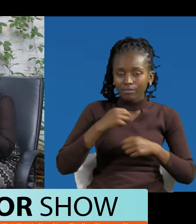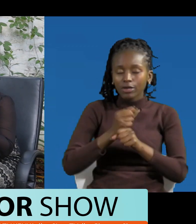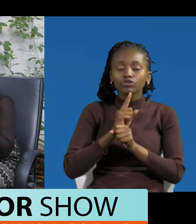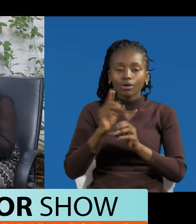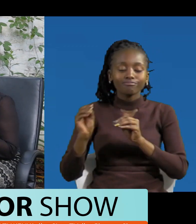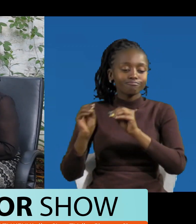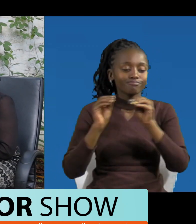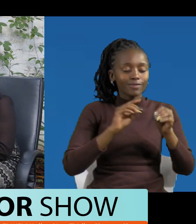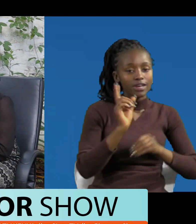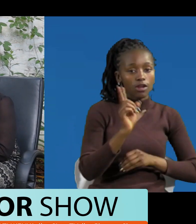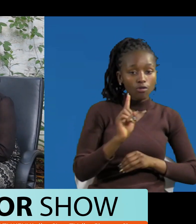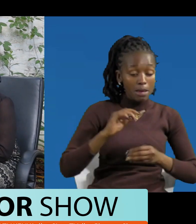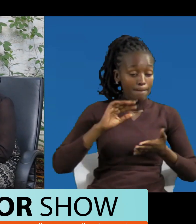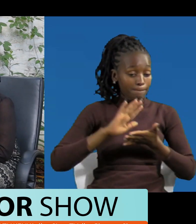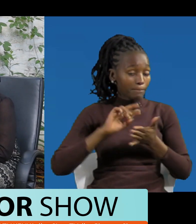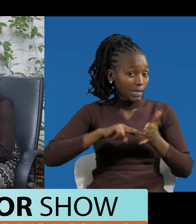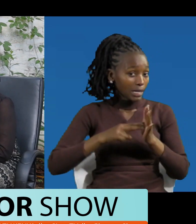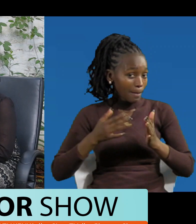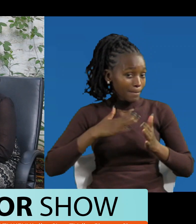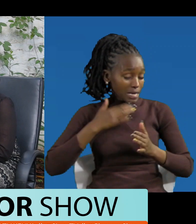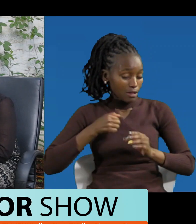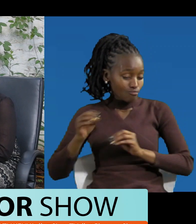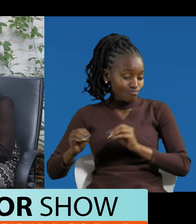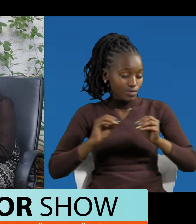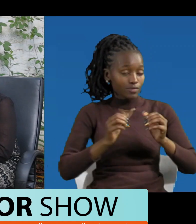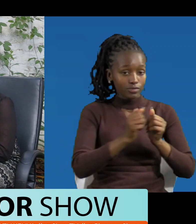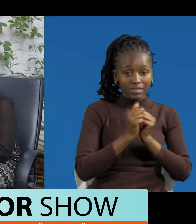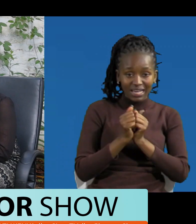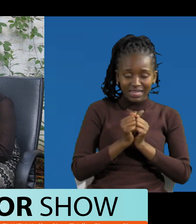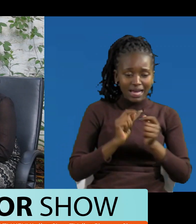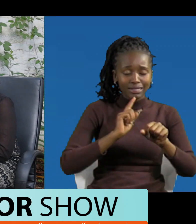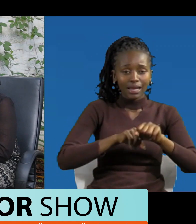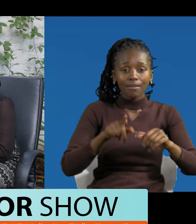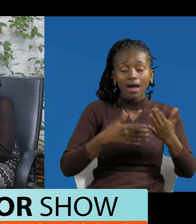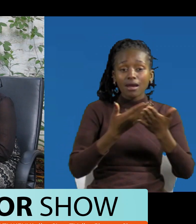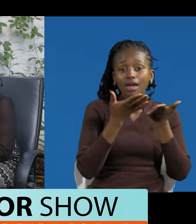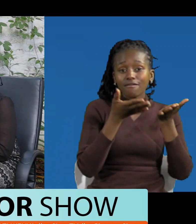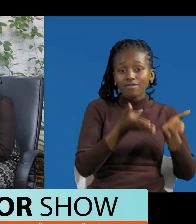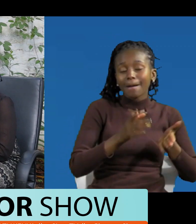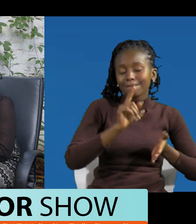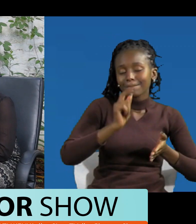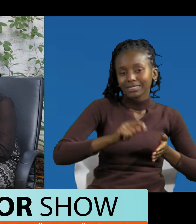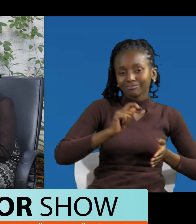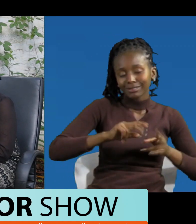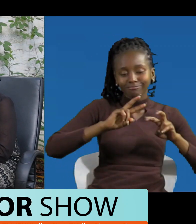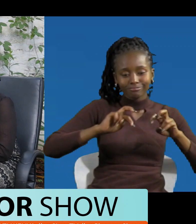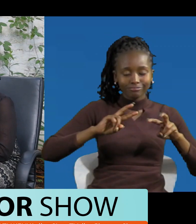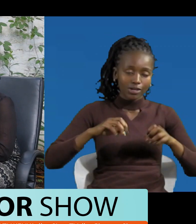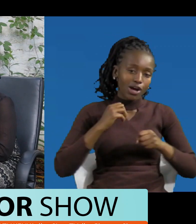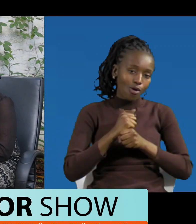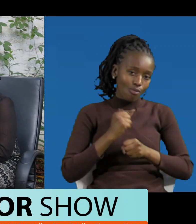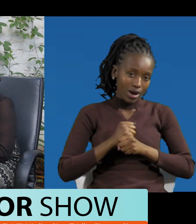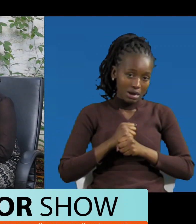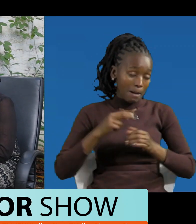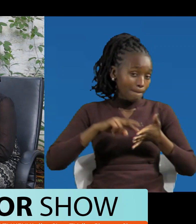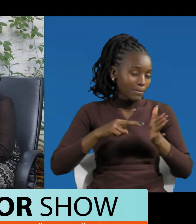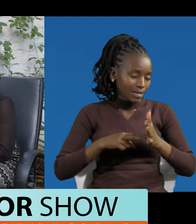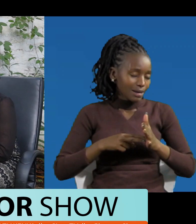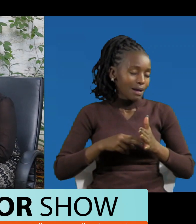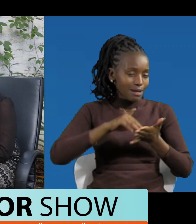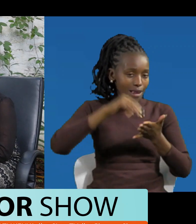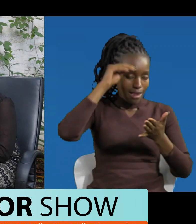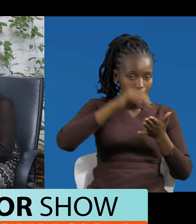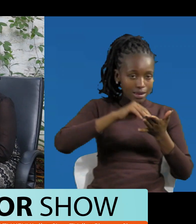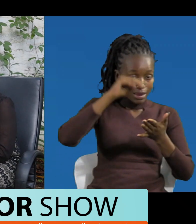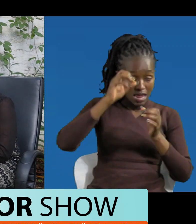a job in a local salon, and I at least I had to catch up. So every time you have a chance to work in any place,